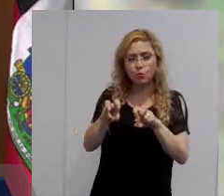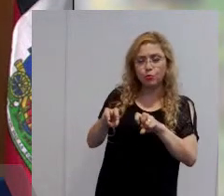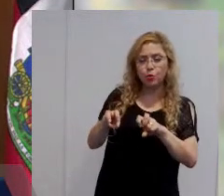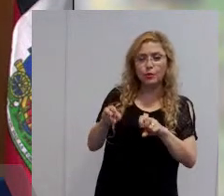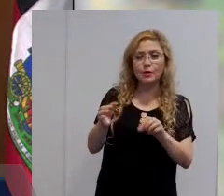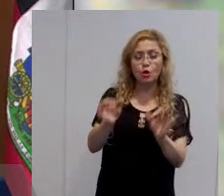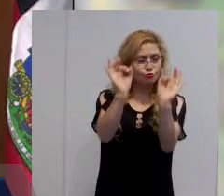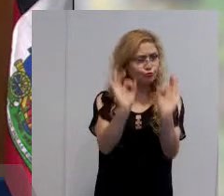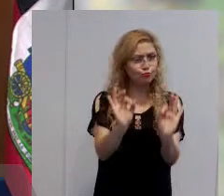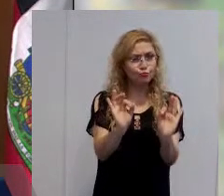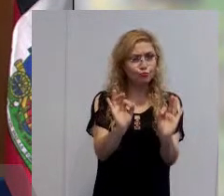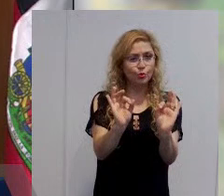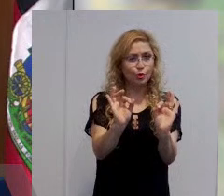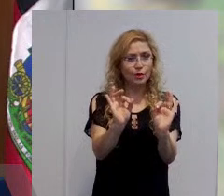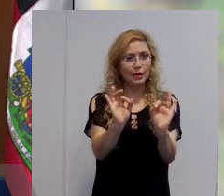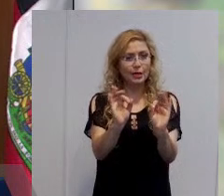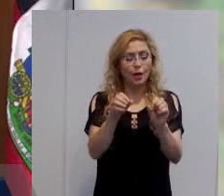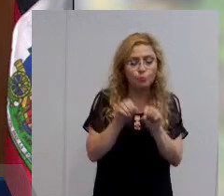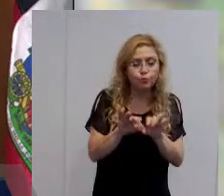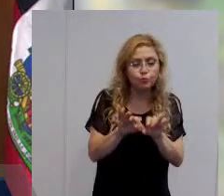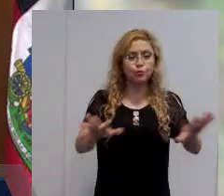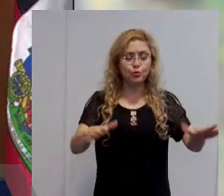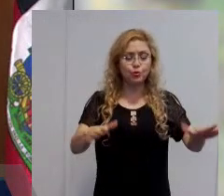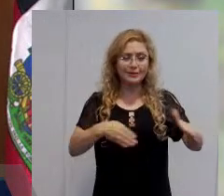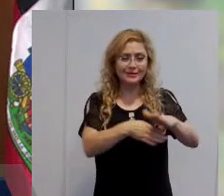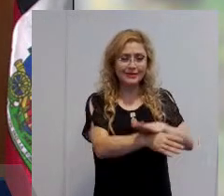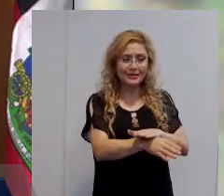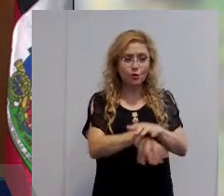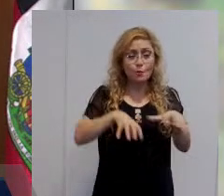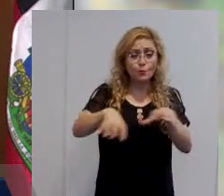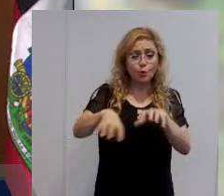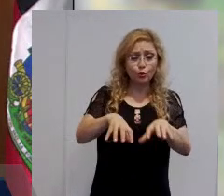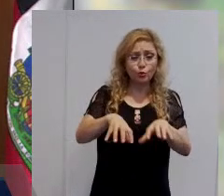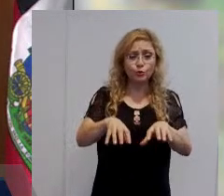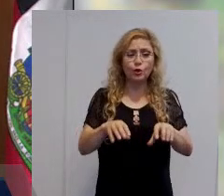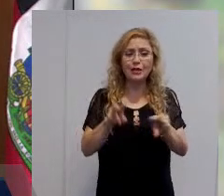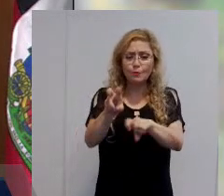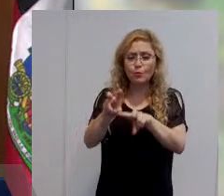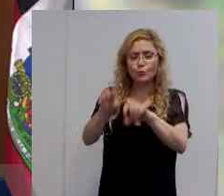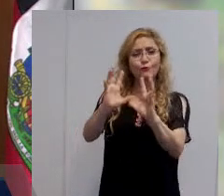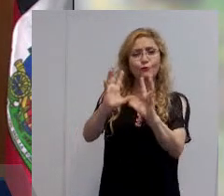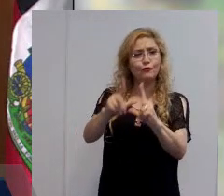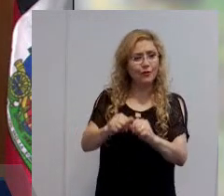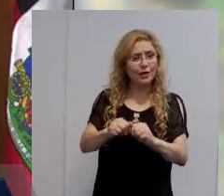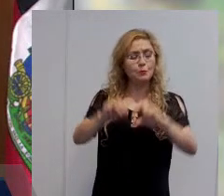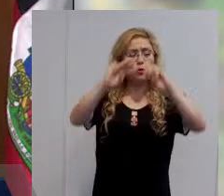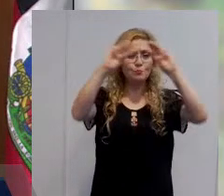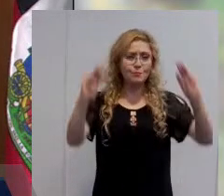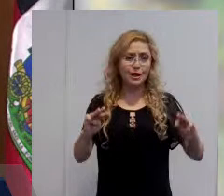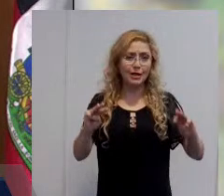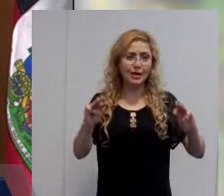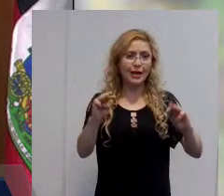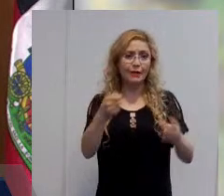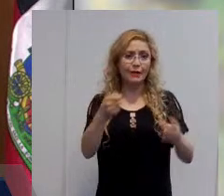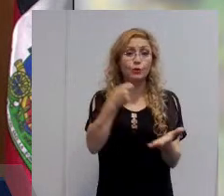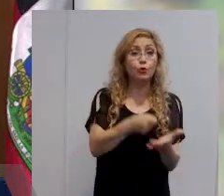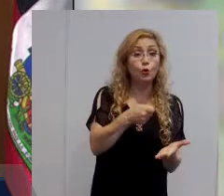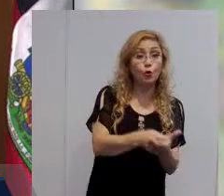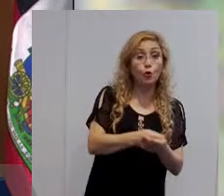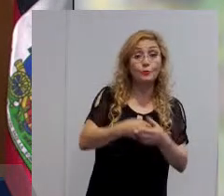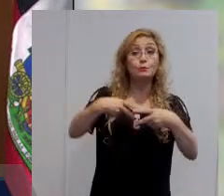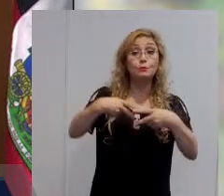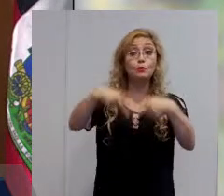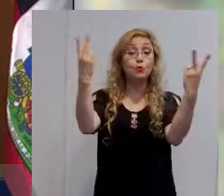farming research and consolidating and expanding the access of farmers to family farming, the markets for